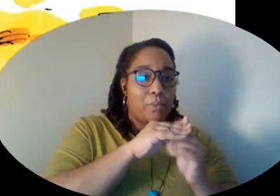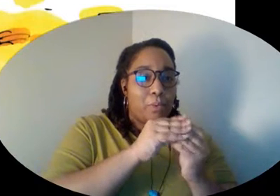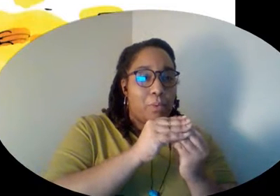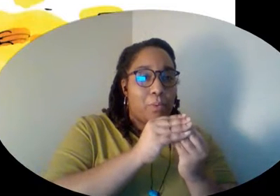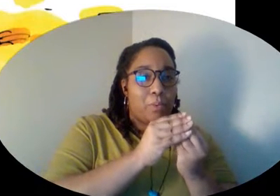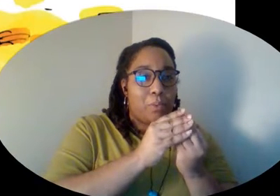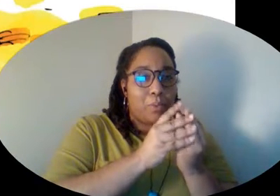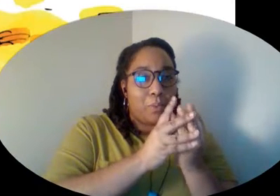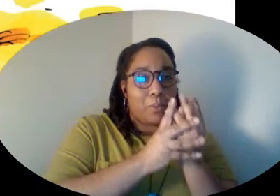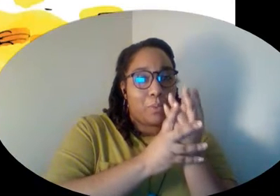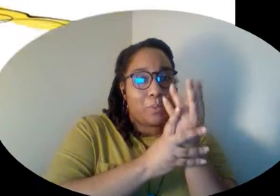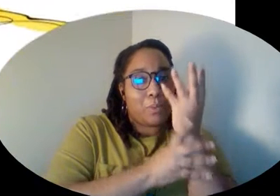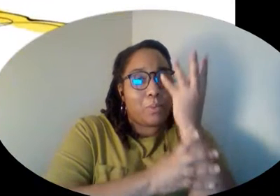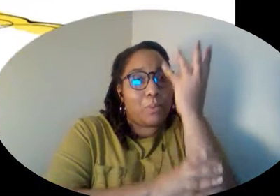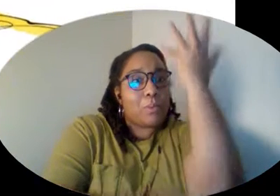something starts to grow.